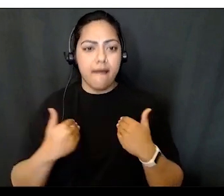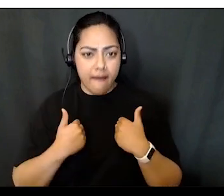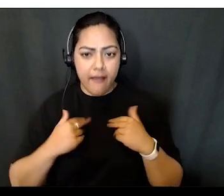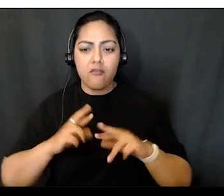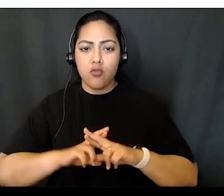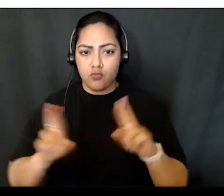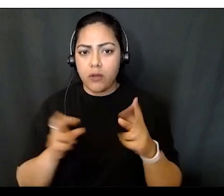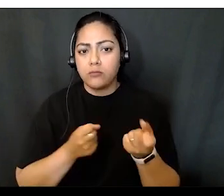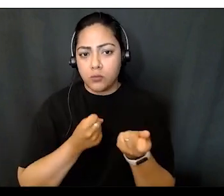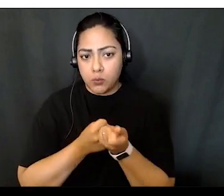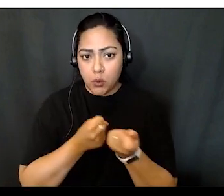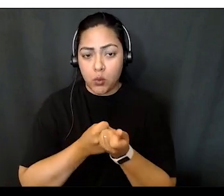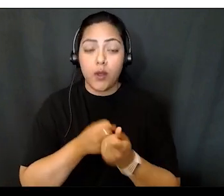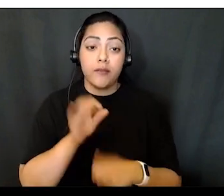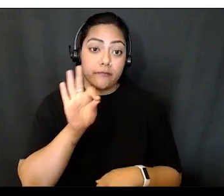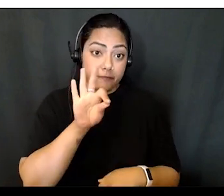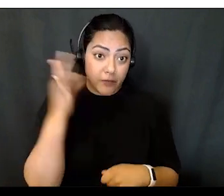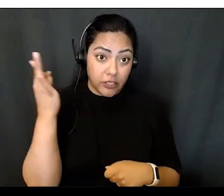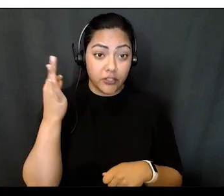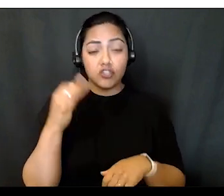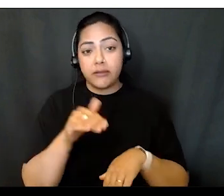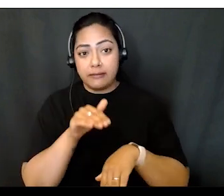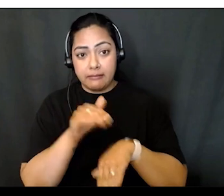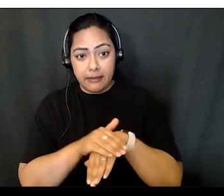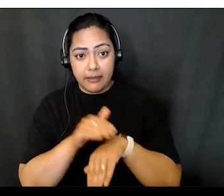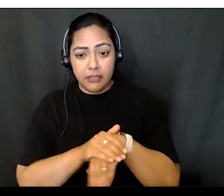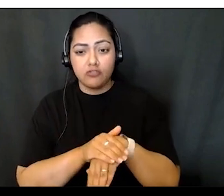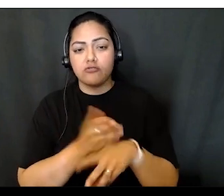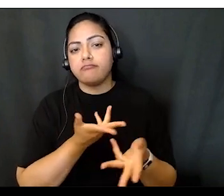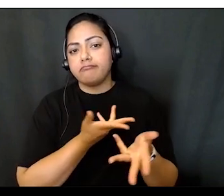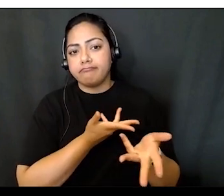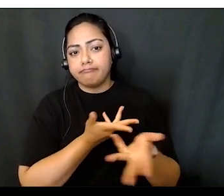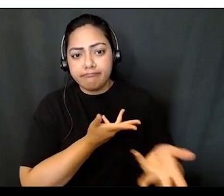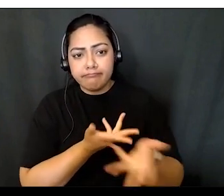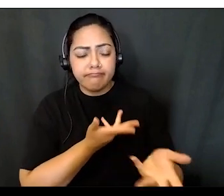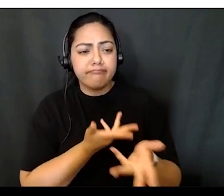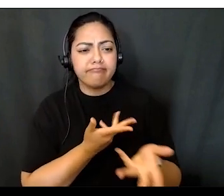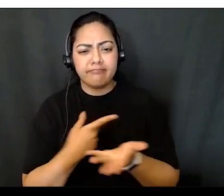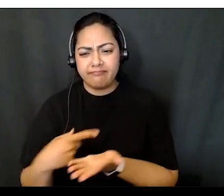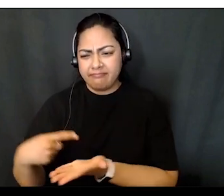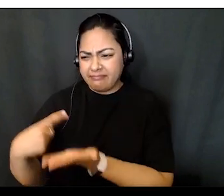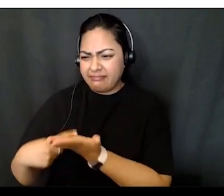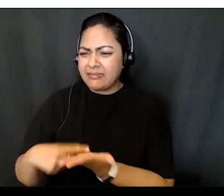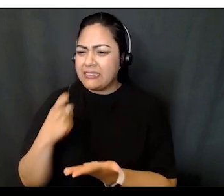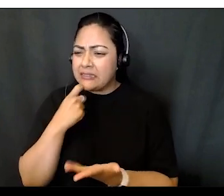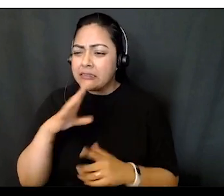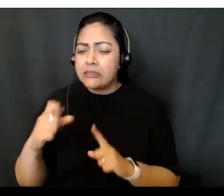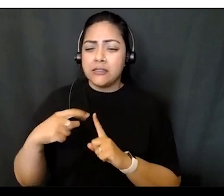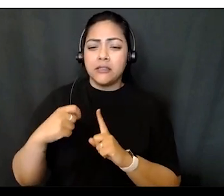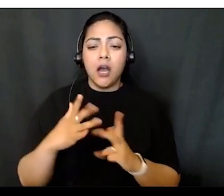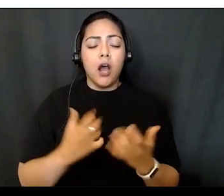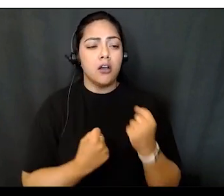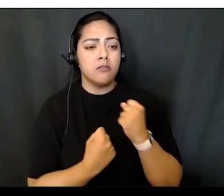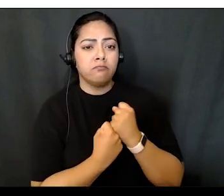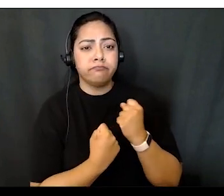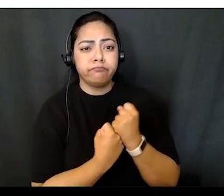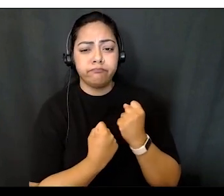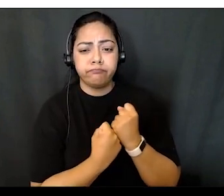in French and English to debrief about the content discussed and to support our well-being.